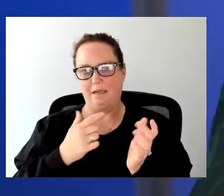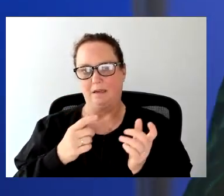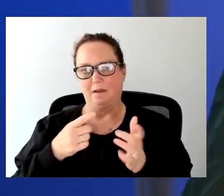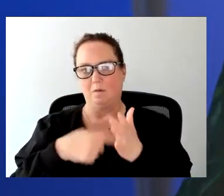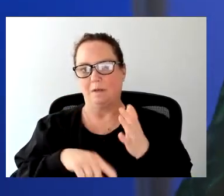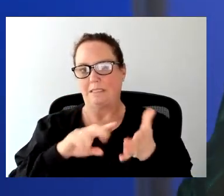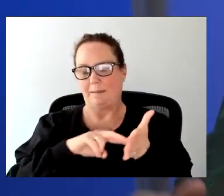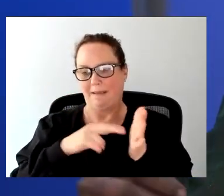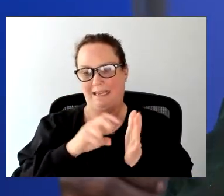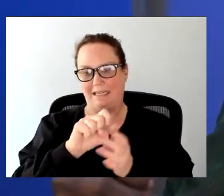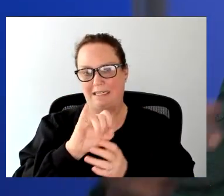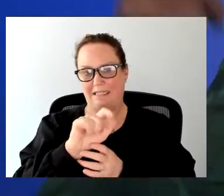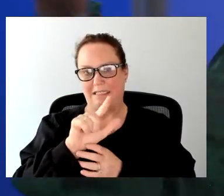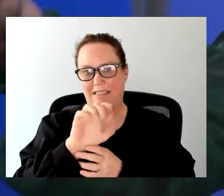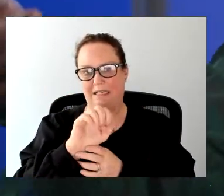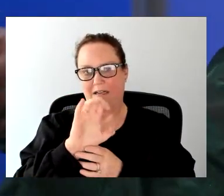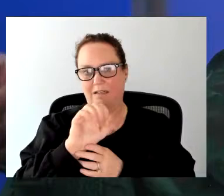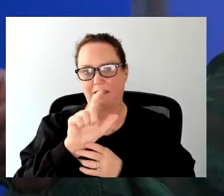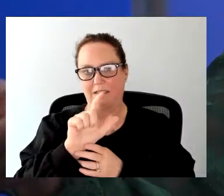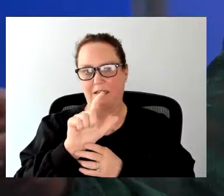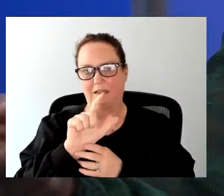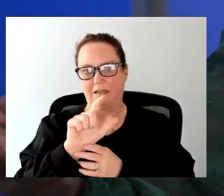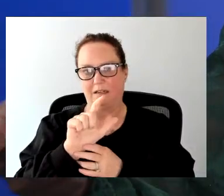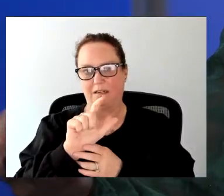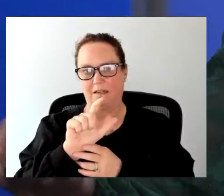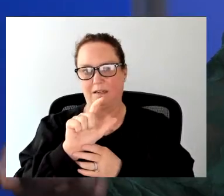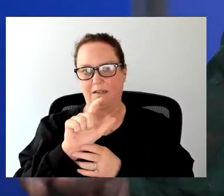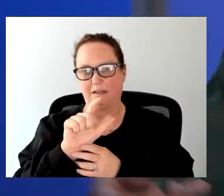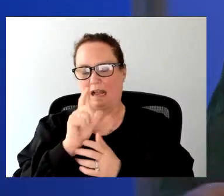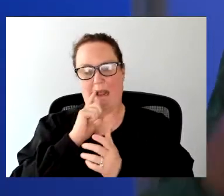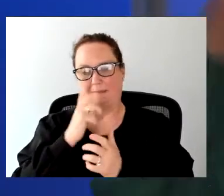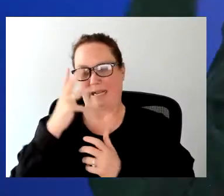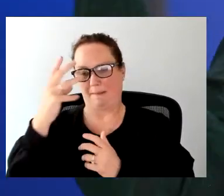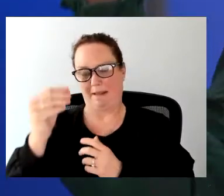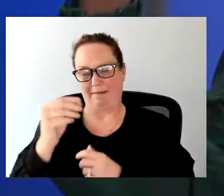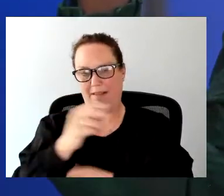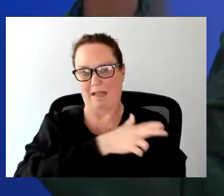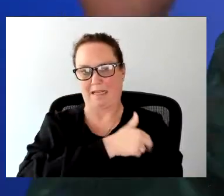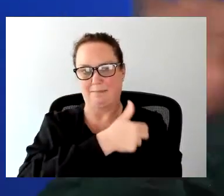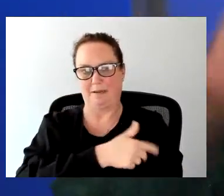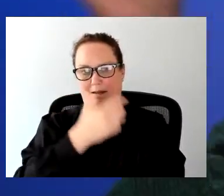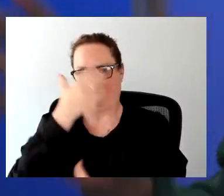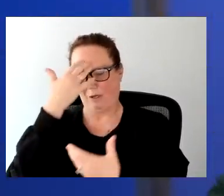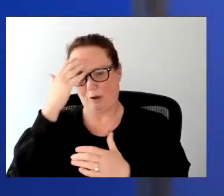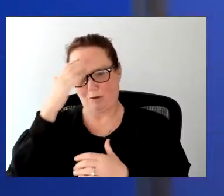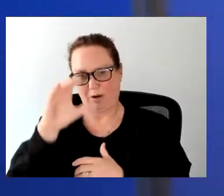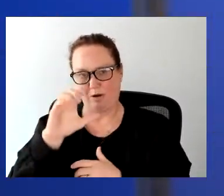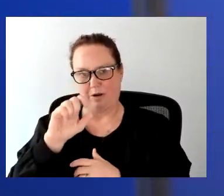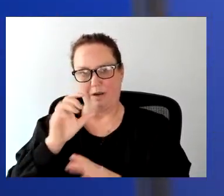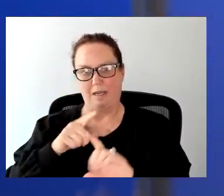And so I'll be like, okay, I'm hopping out of the hospital now because, but that was in